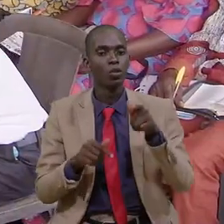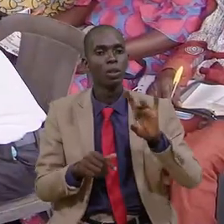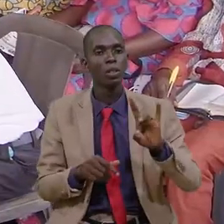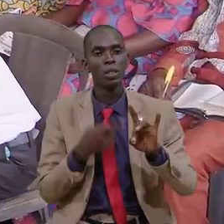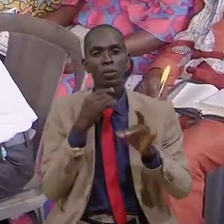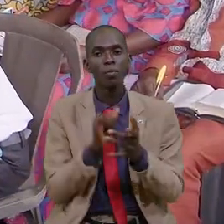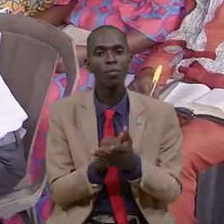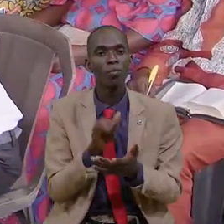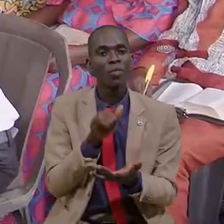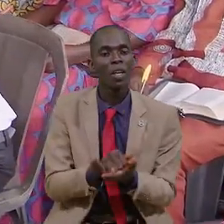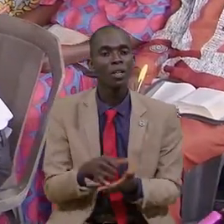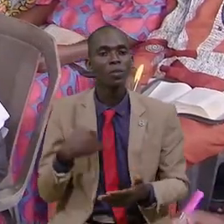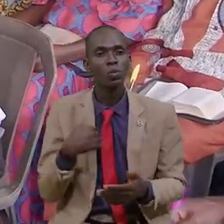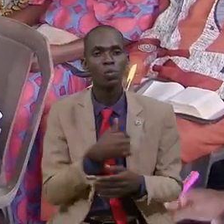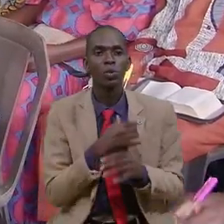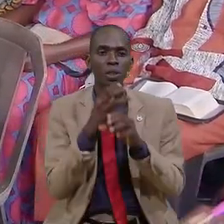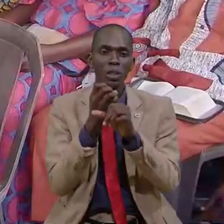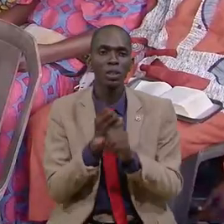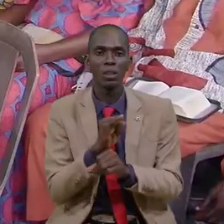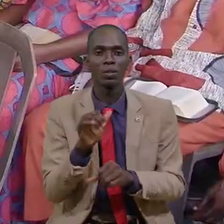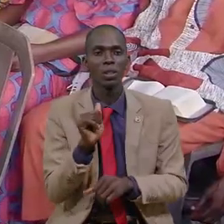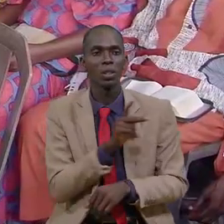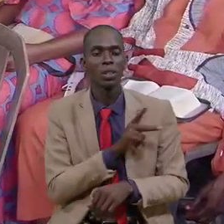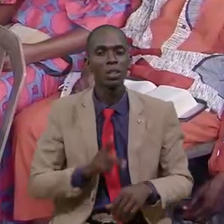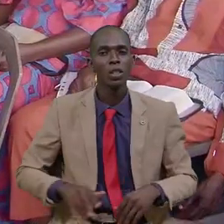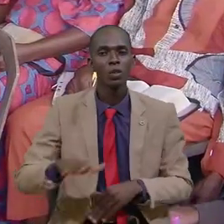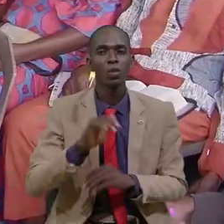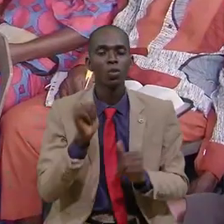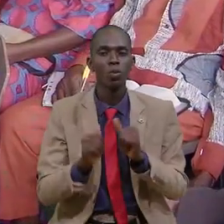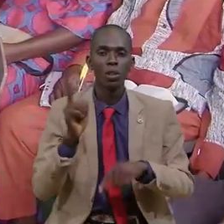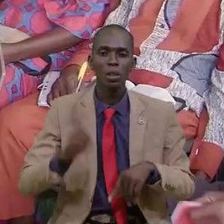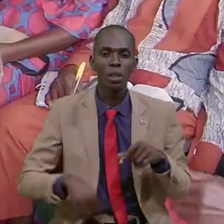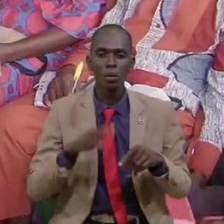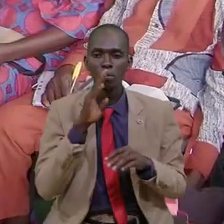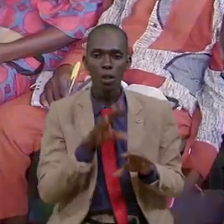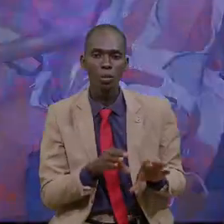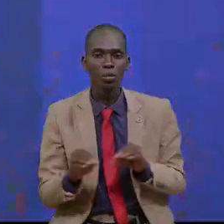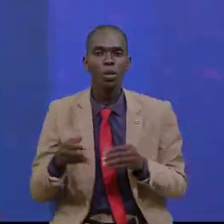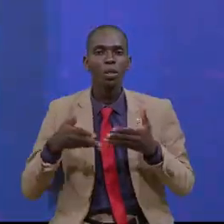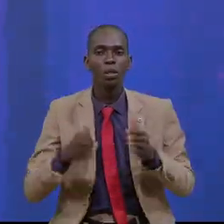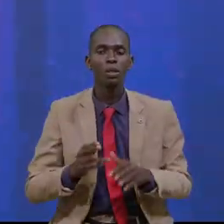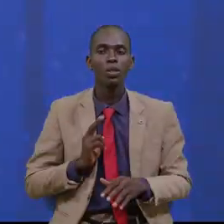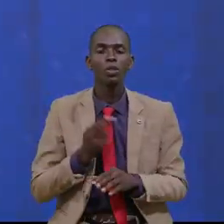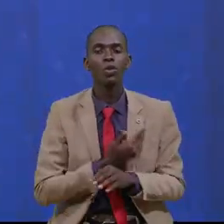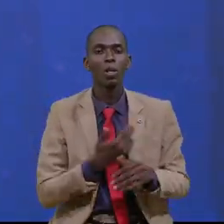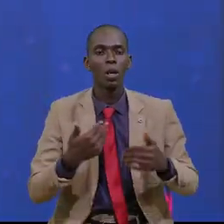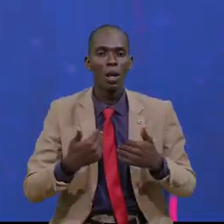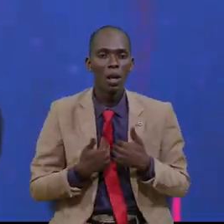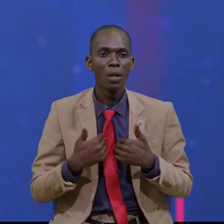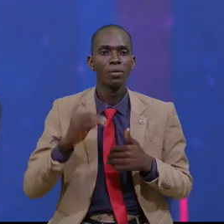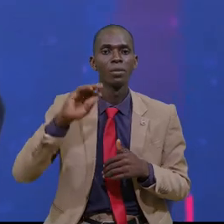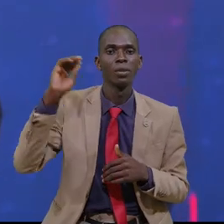we're receiving a kingdom which cannot be moved. Let us have grace.